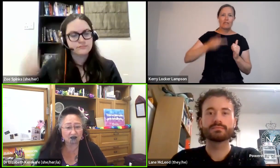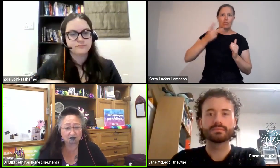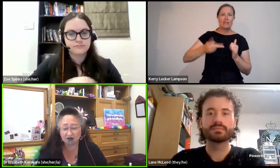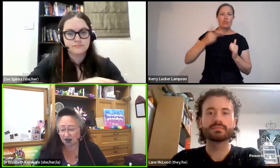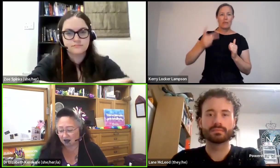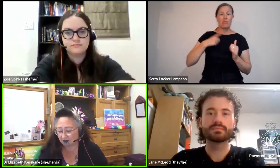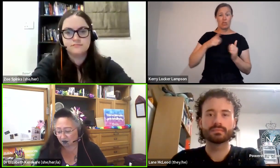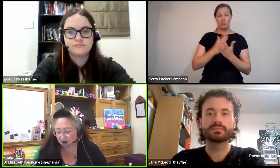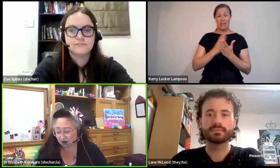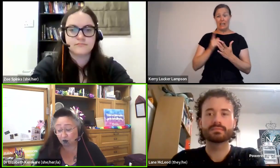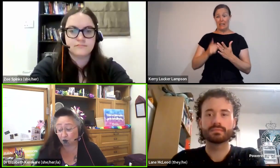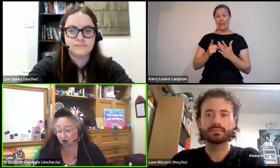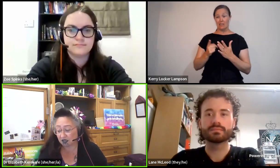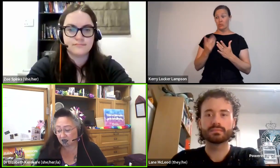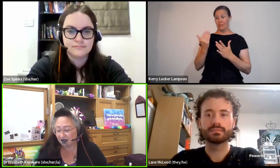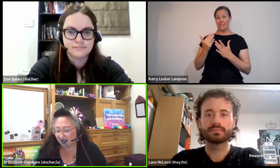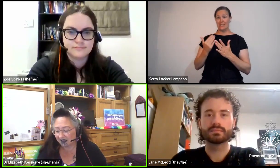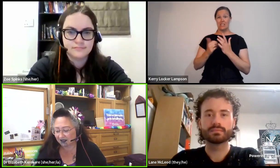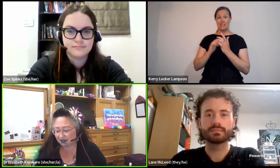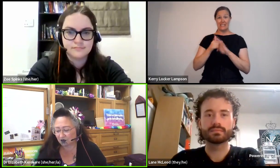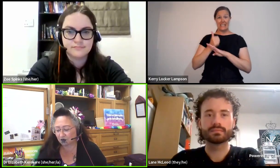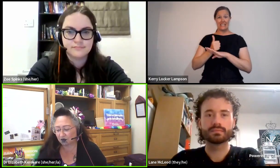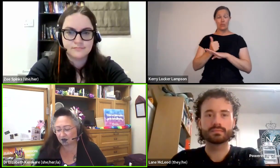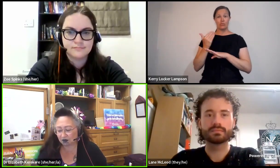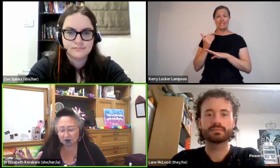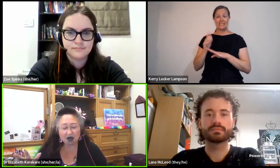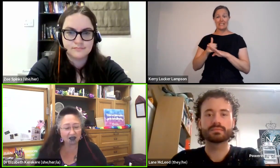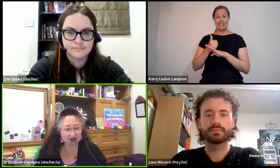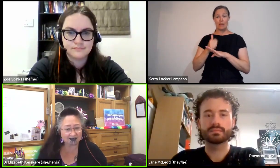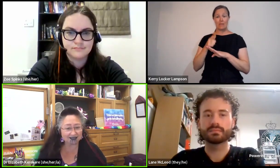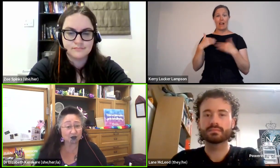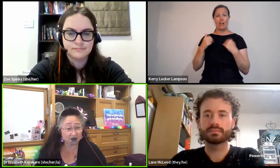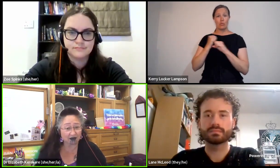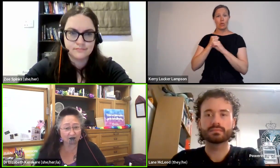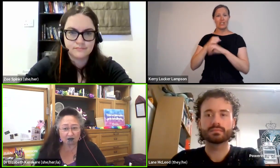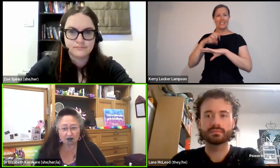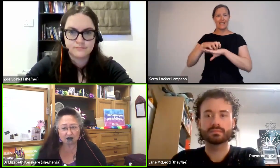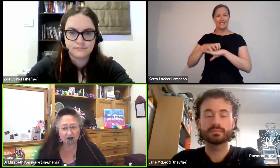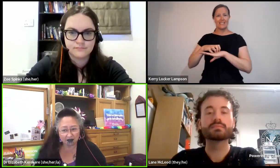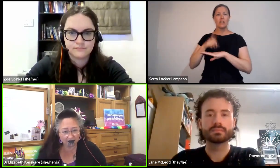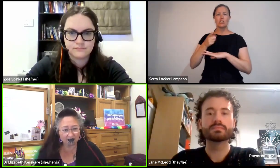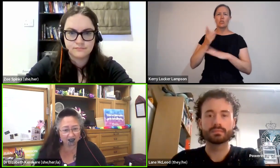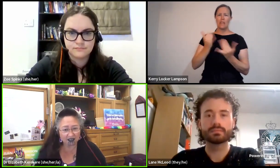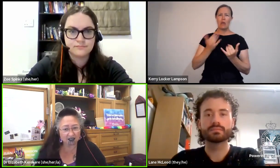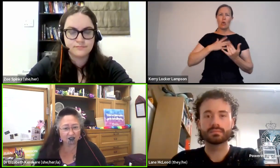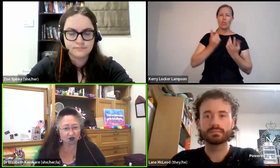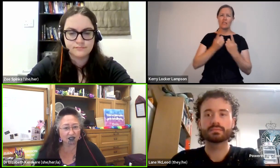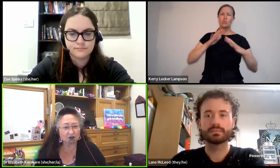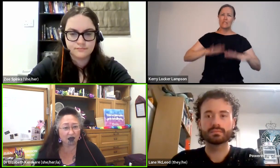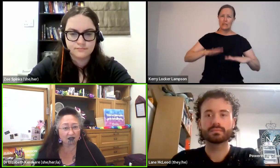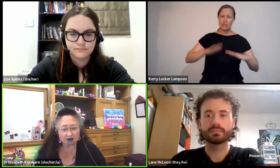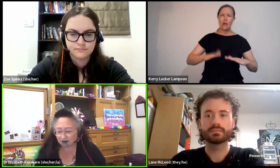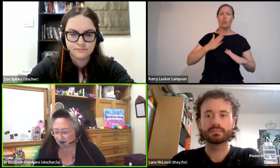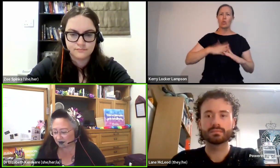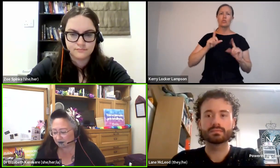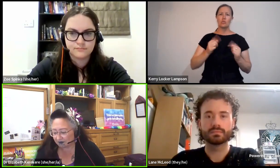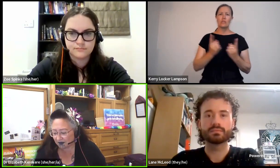restructured, formed. And so we would like things to settle down and actually just do things